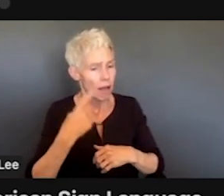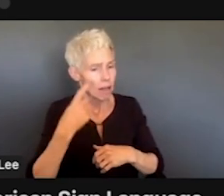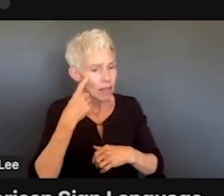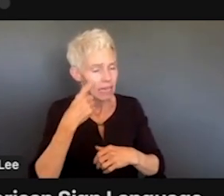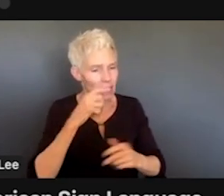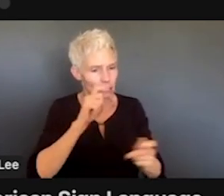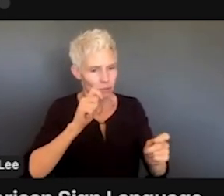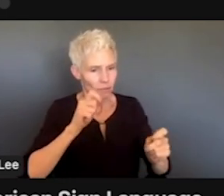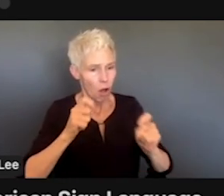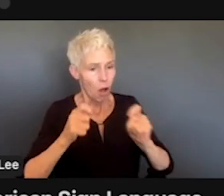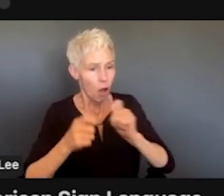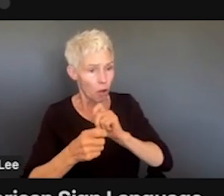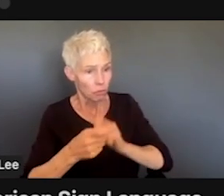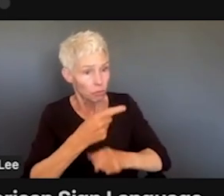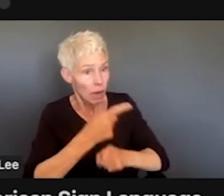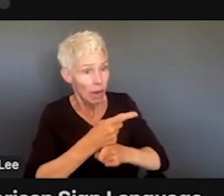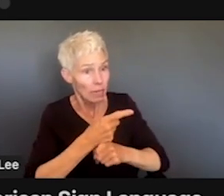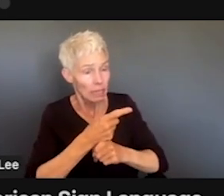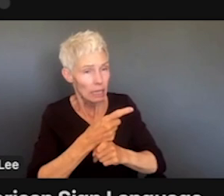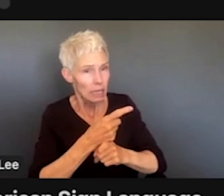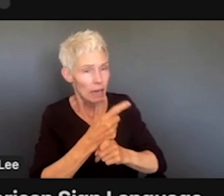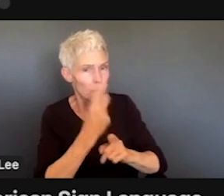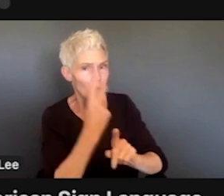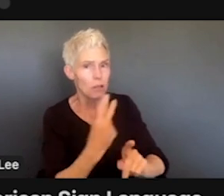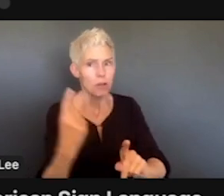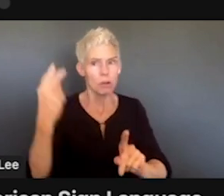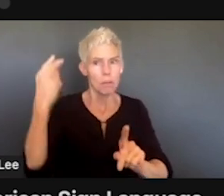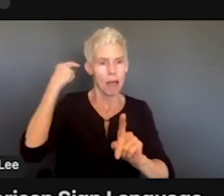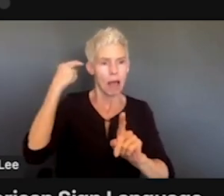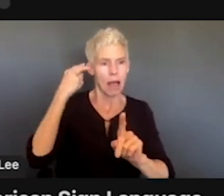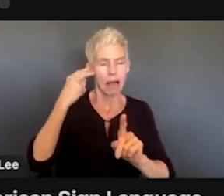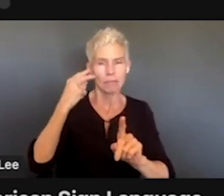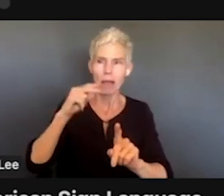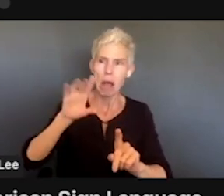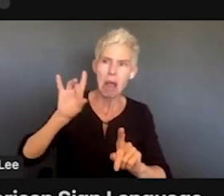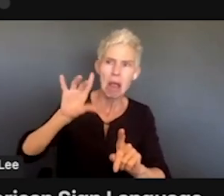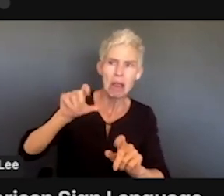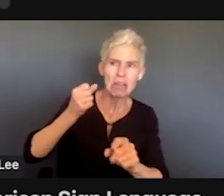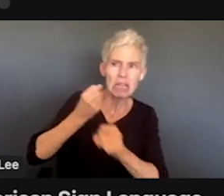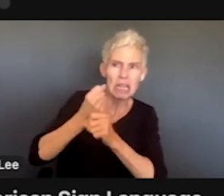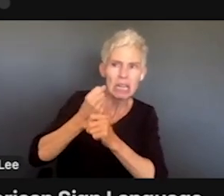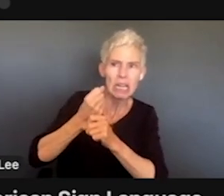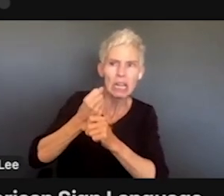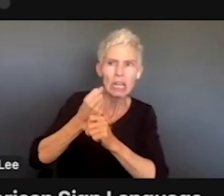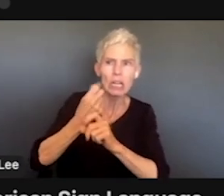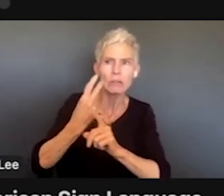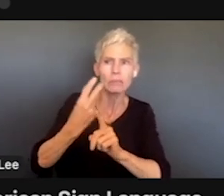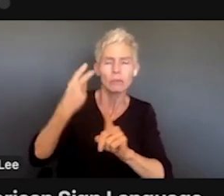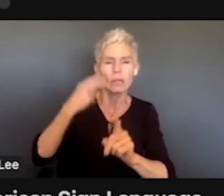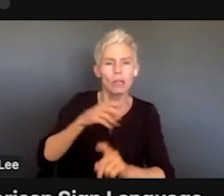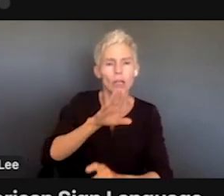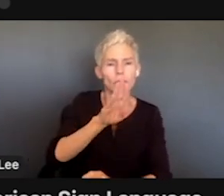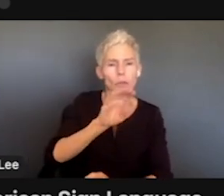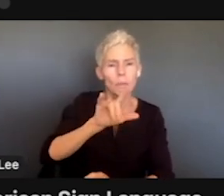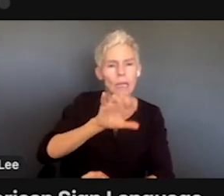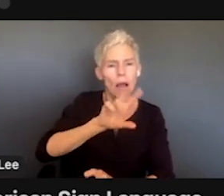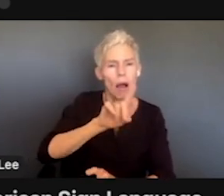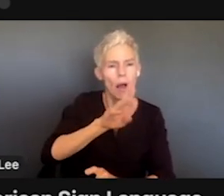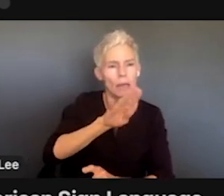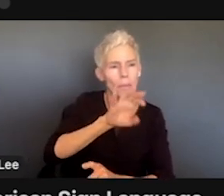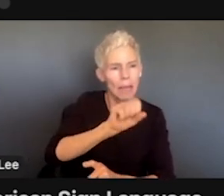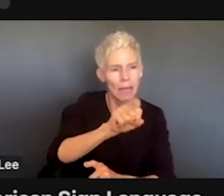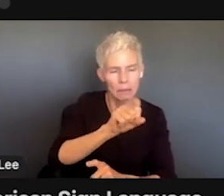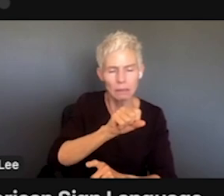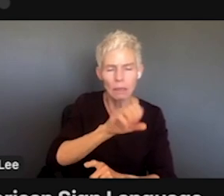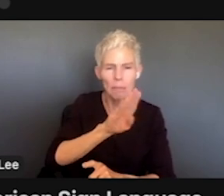evolved, right? If we look back 8 years to the Beyond Beds and to the papers